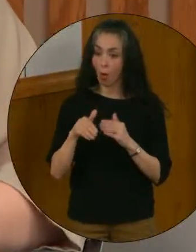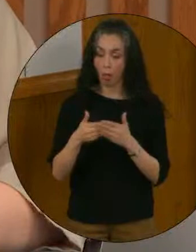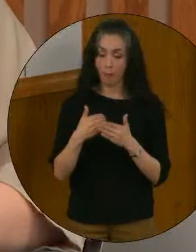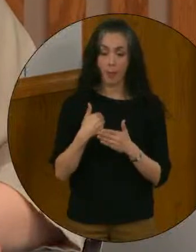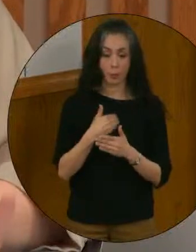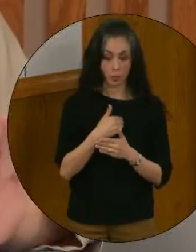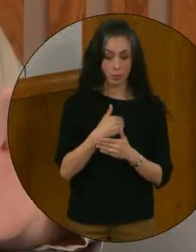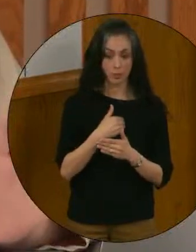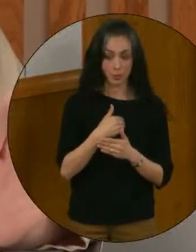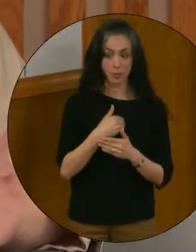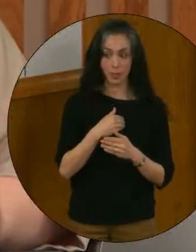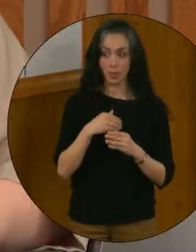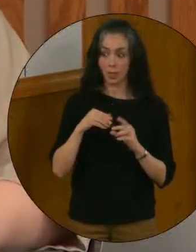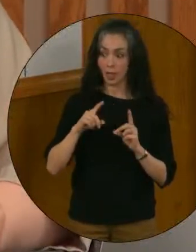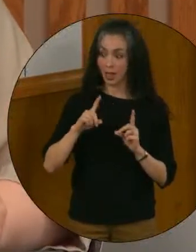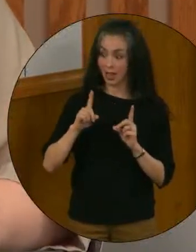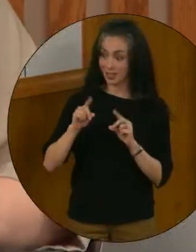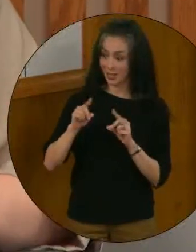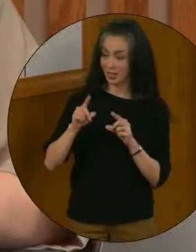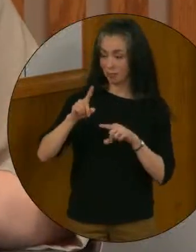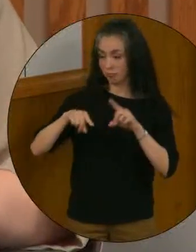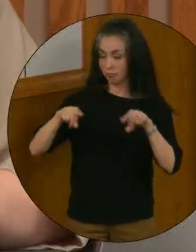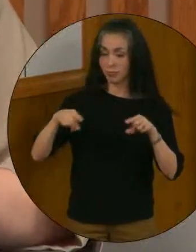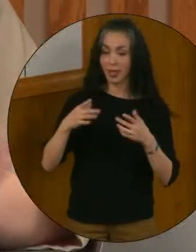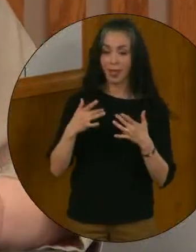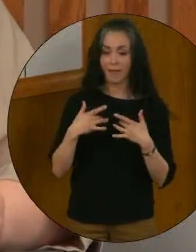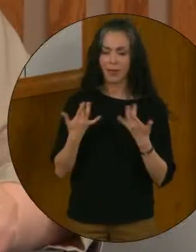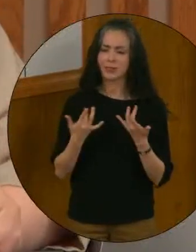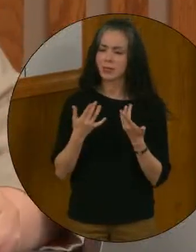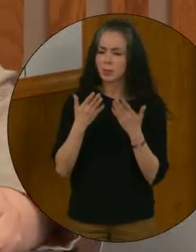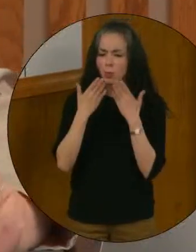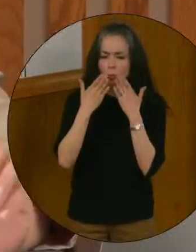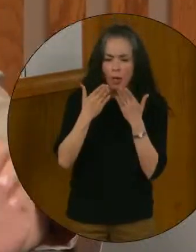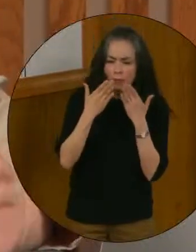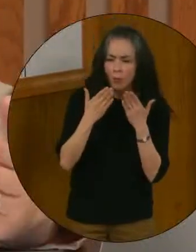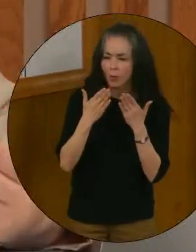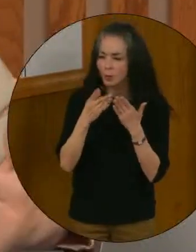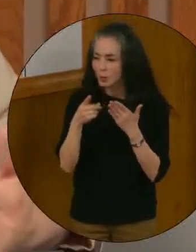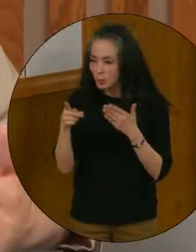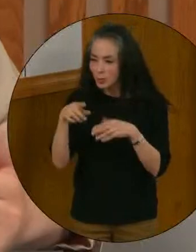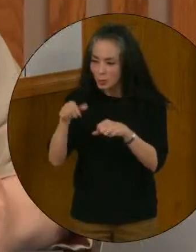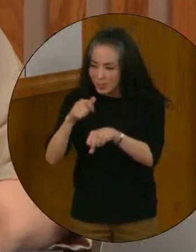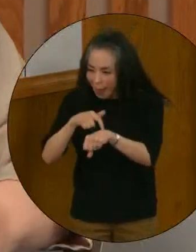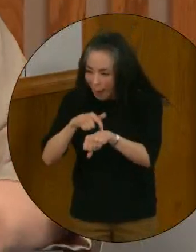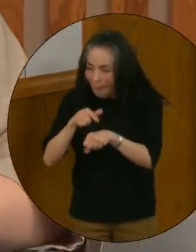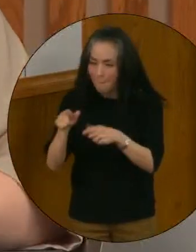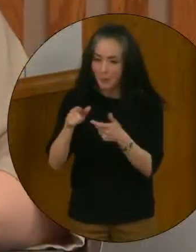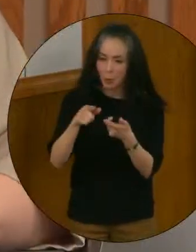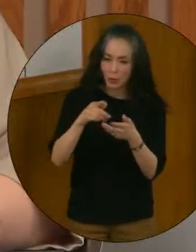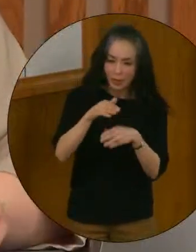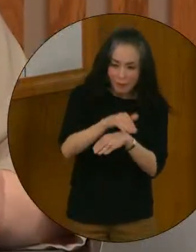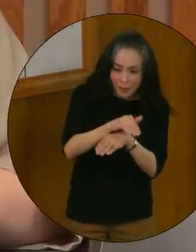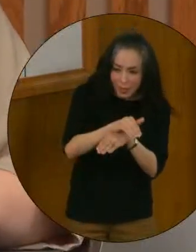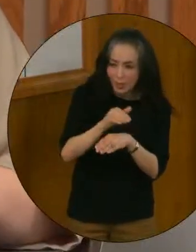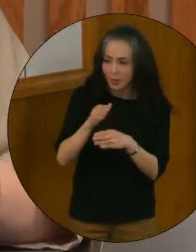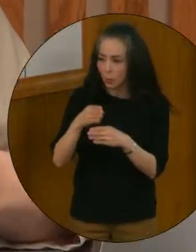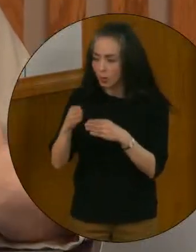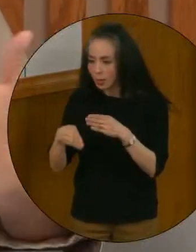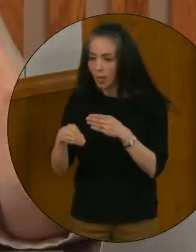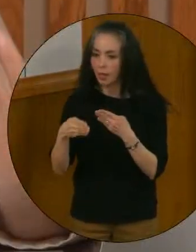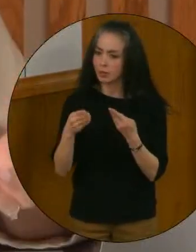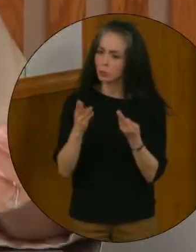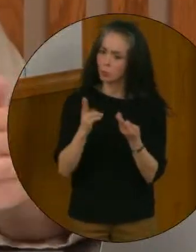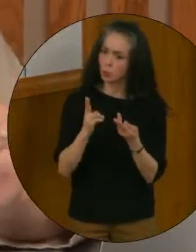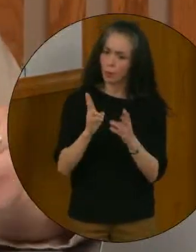attended various events, and I'm so grateful that you took time out of your evening and weekends to participate, and